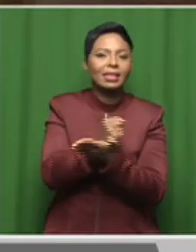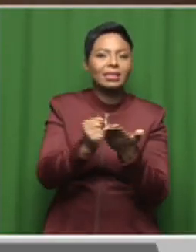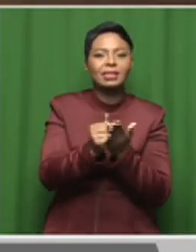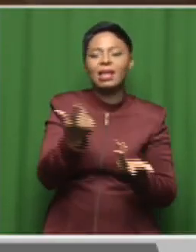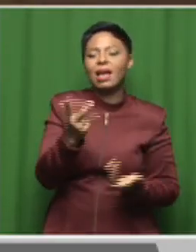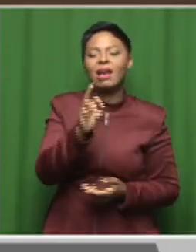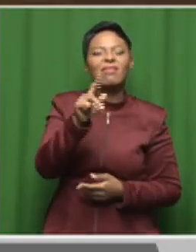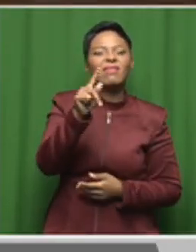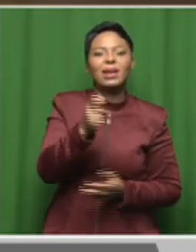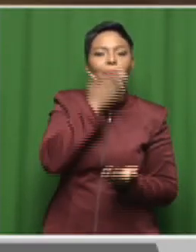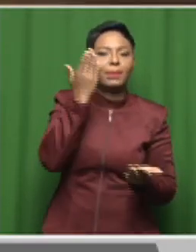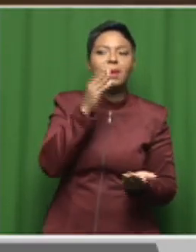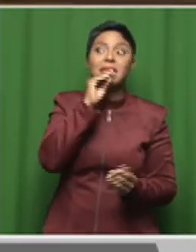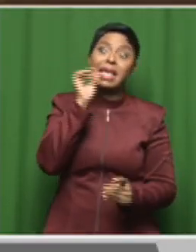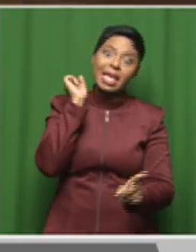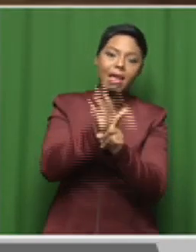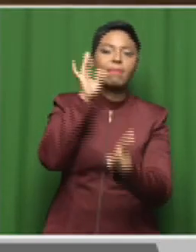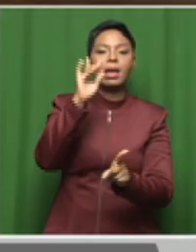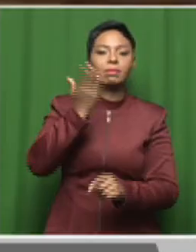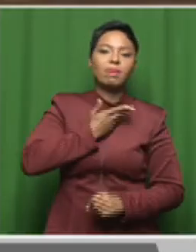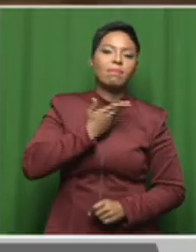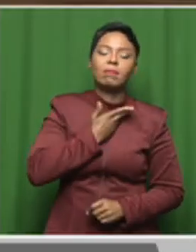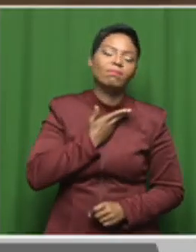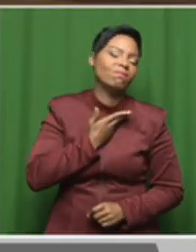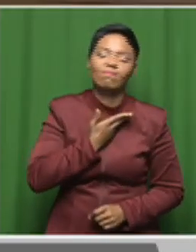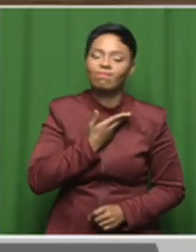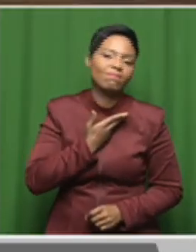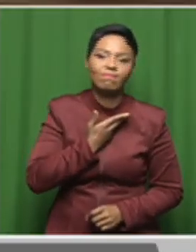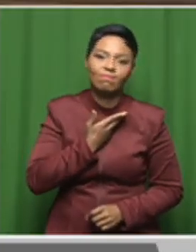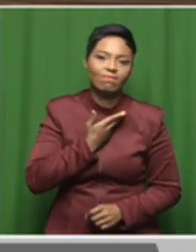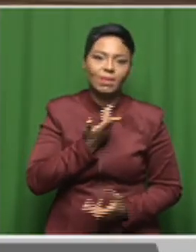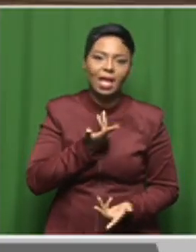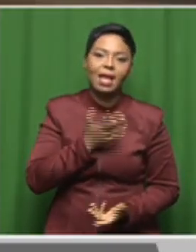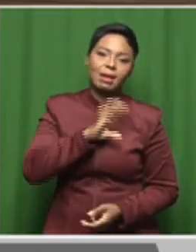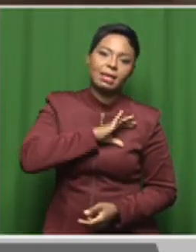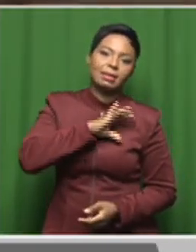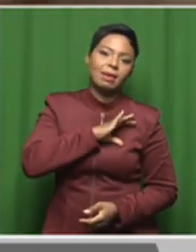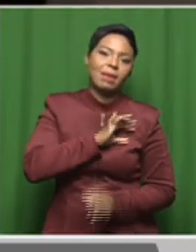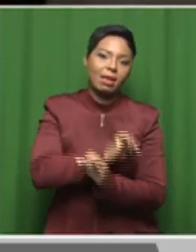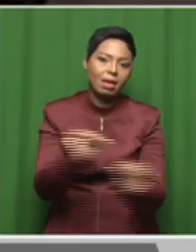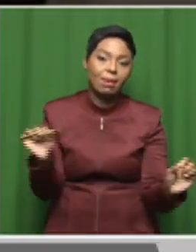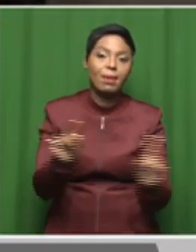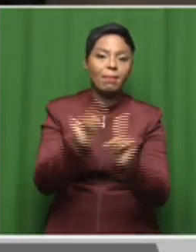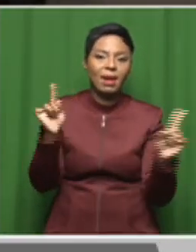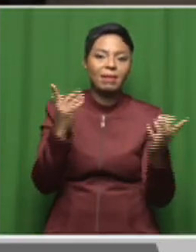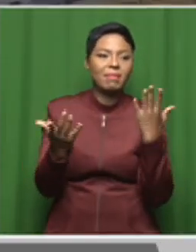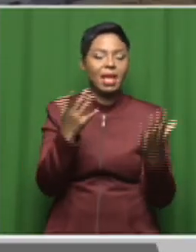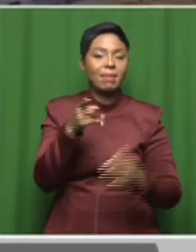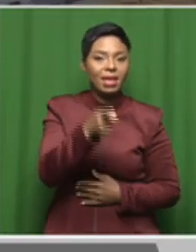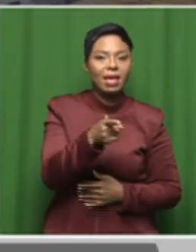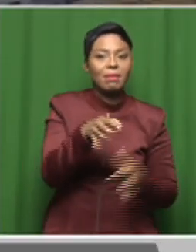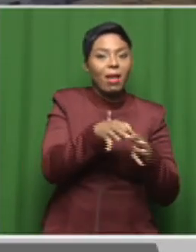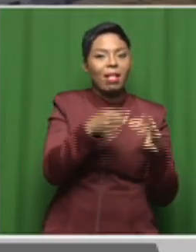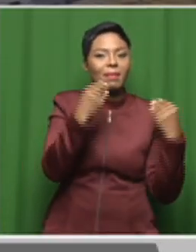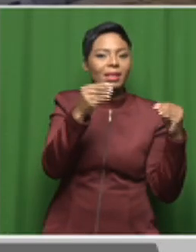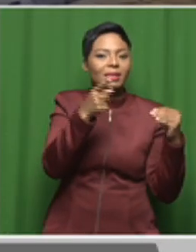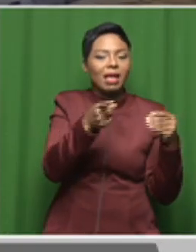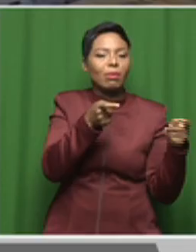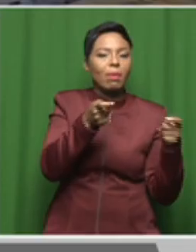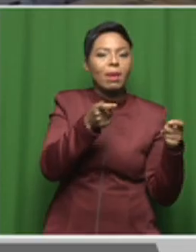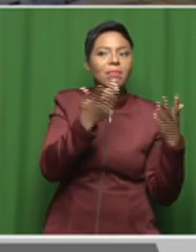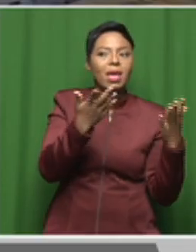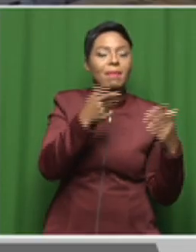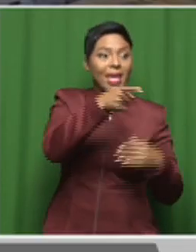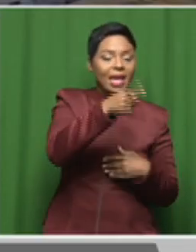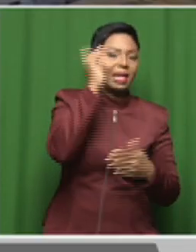them the consumers in that sense, but these vendors might decide to informally increase their prices anyway.